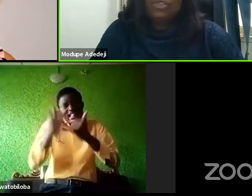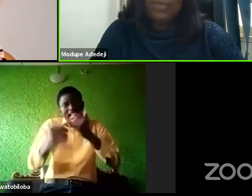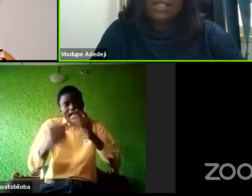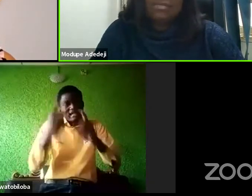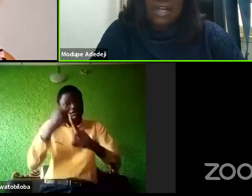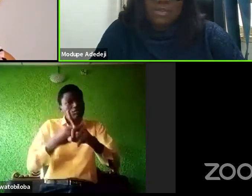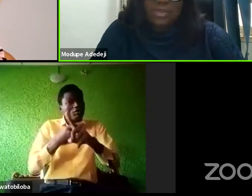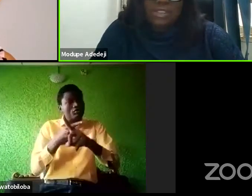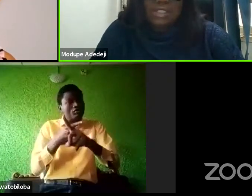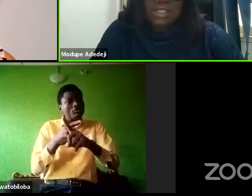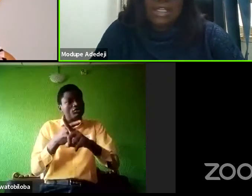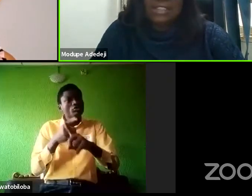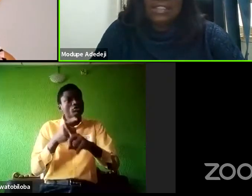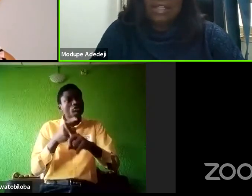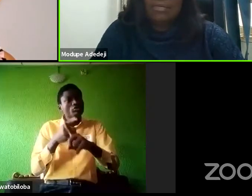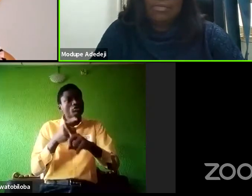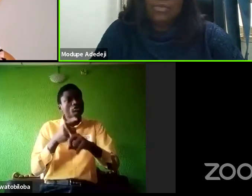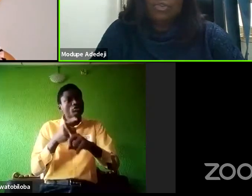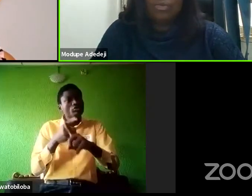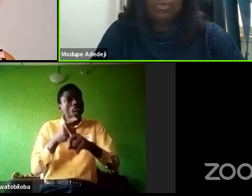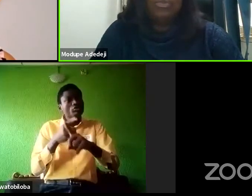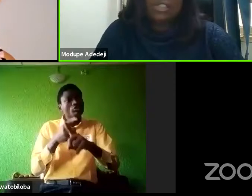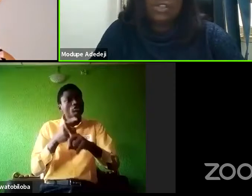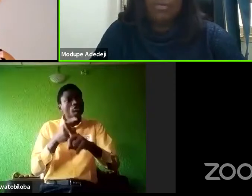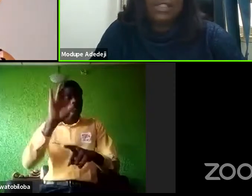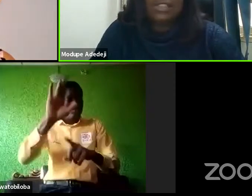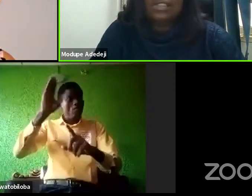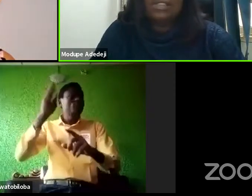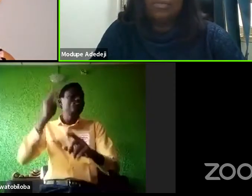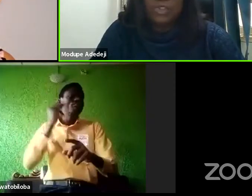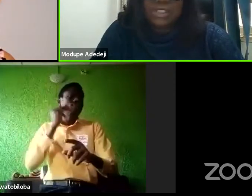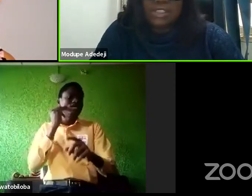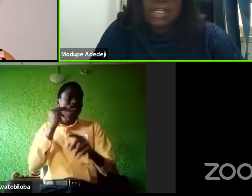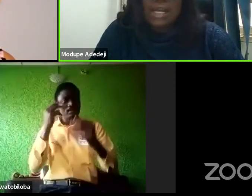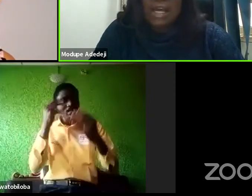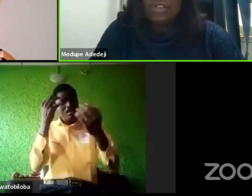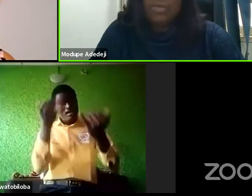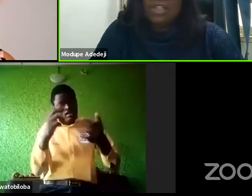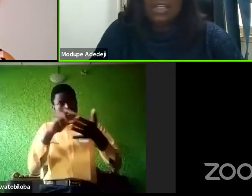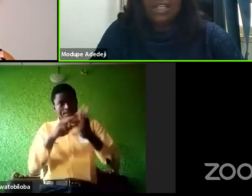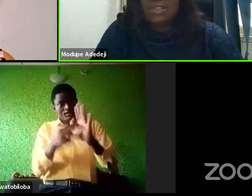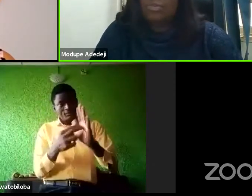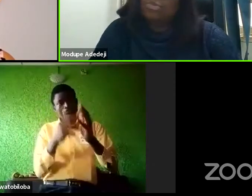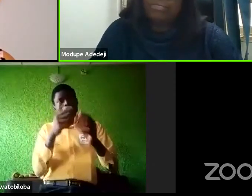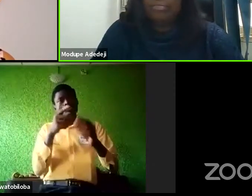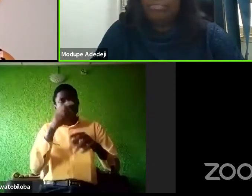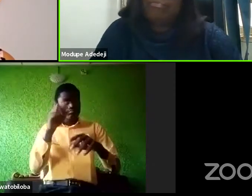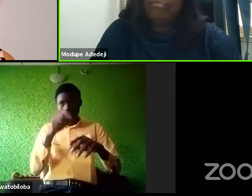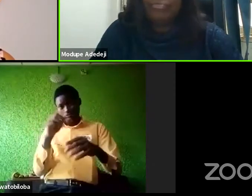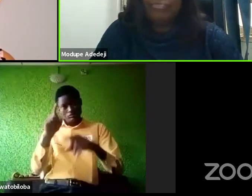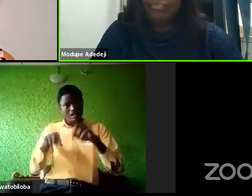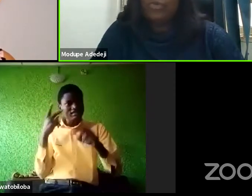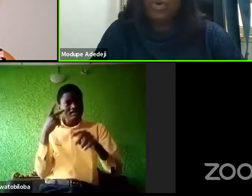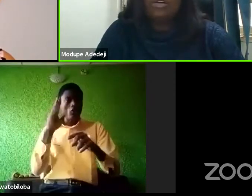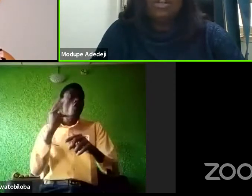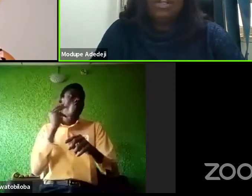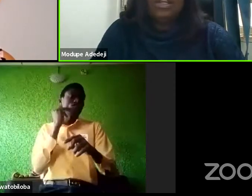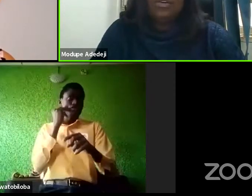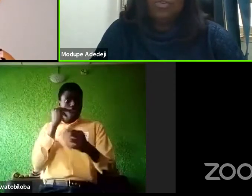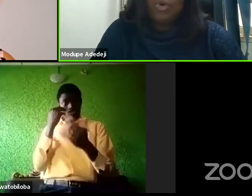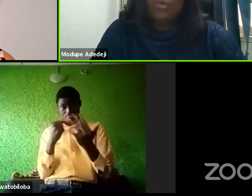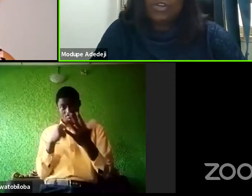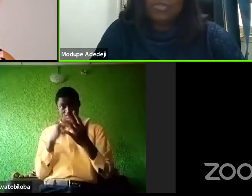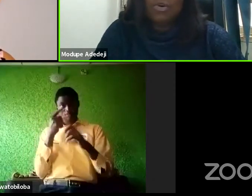a retrospective diagnosis in that you could not see your menses this month, and you may think that, oh,